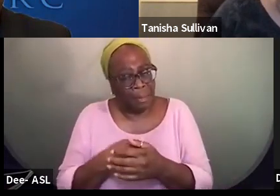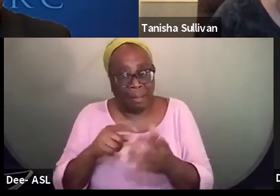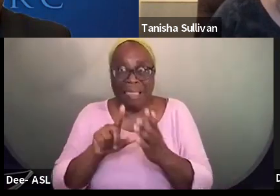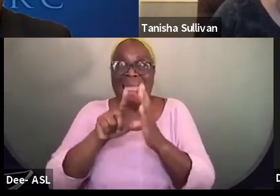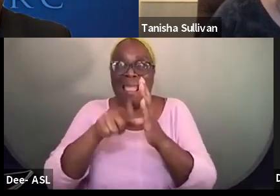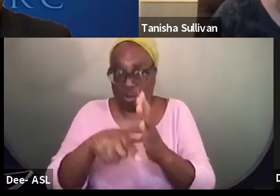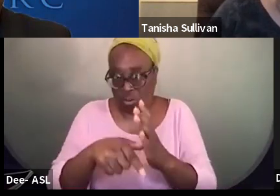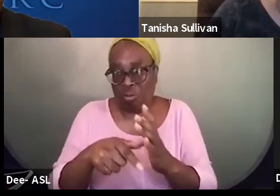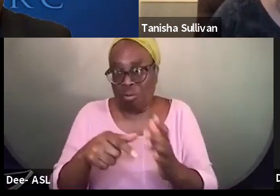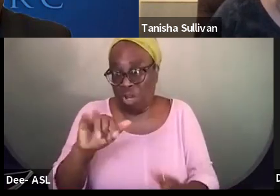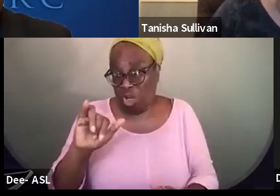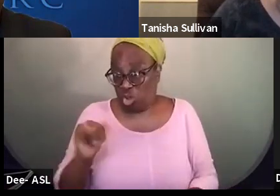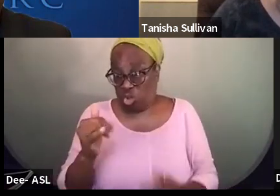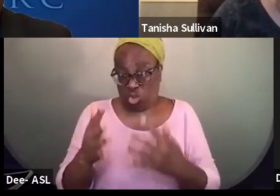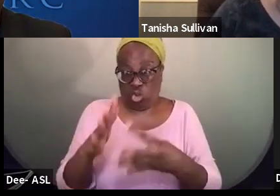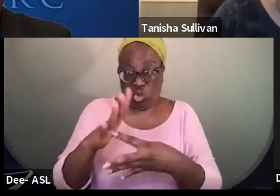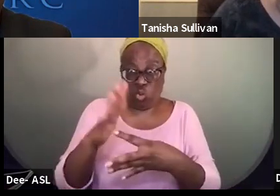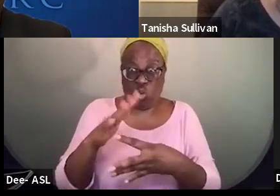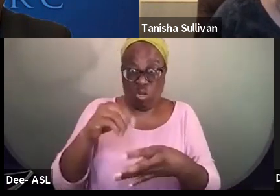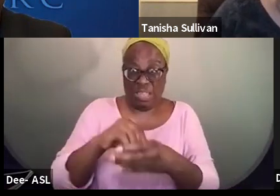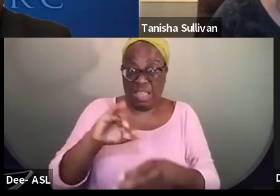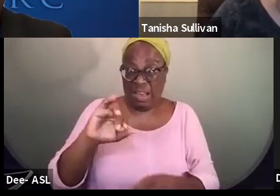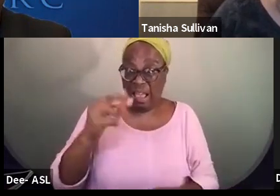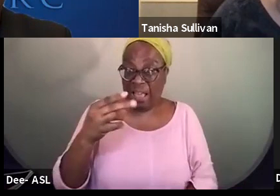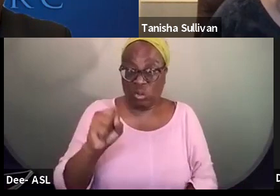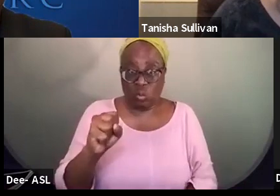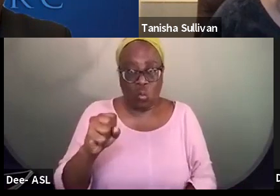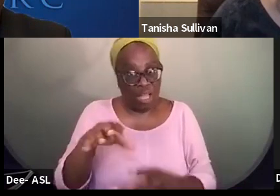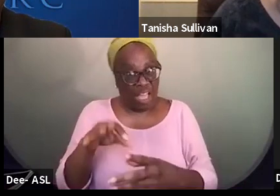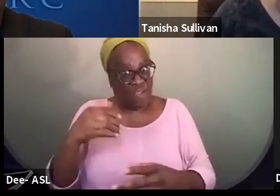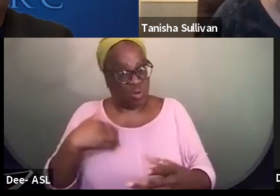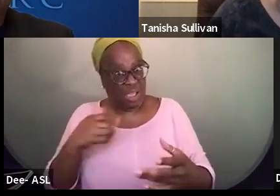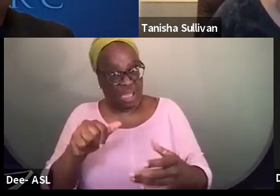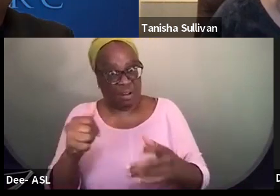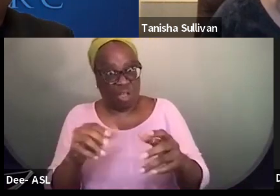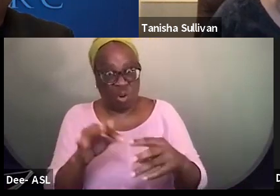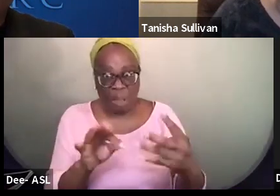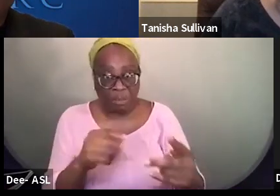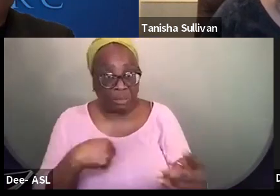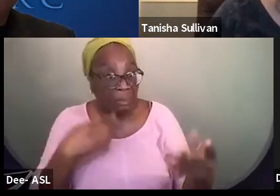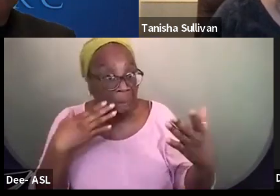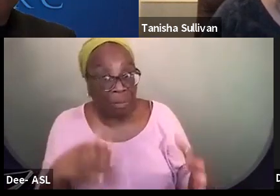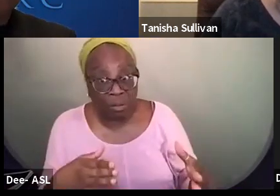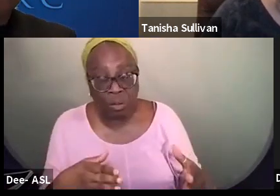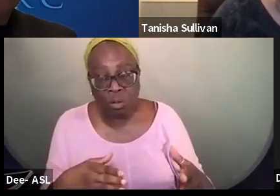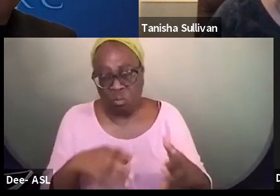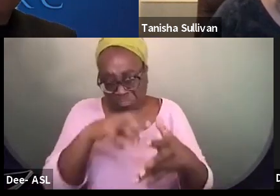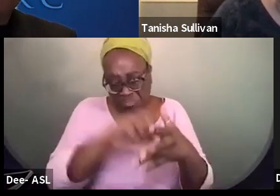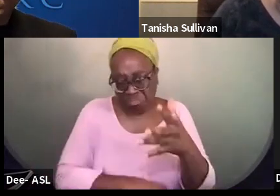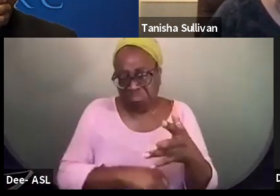year of high school that I had other options besides the one that were given to me. To remove this exam process will